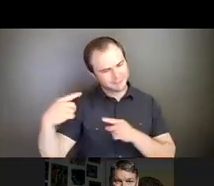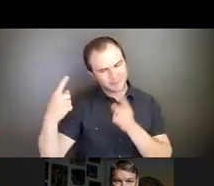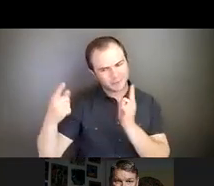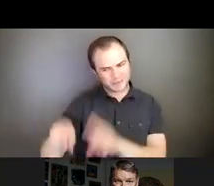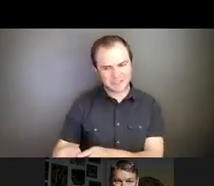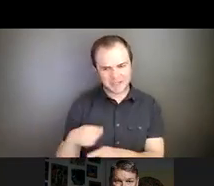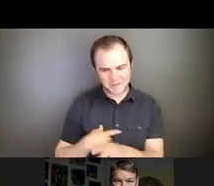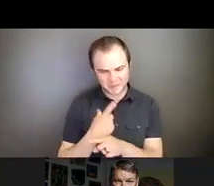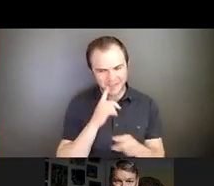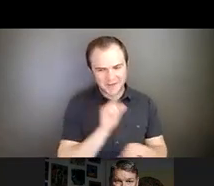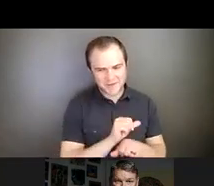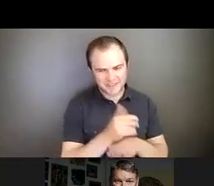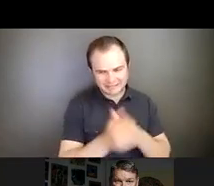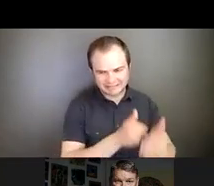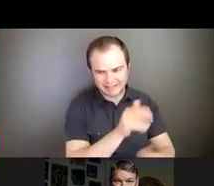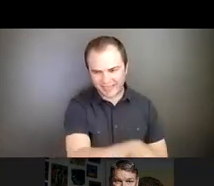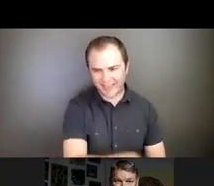it.